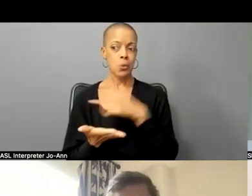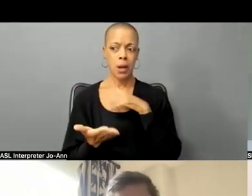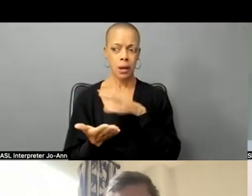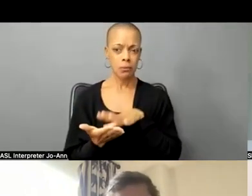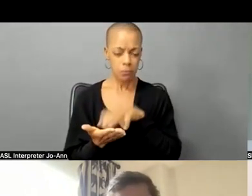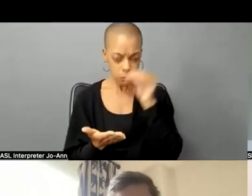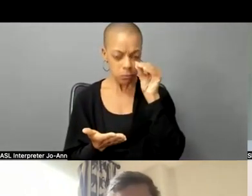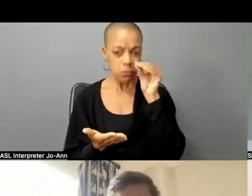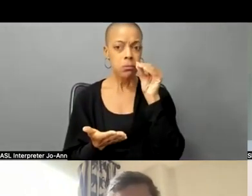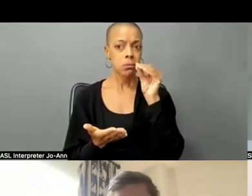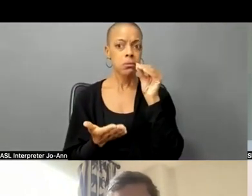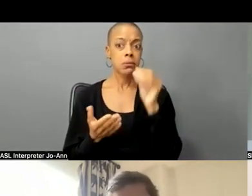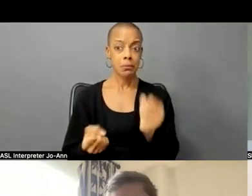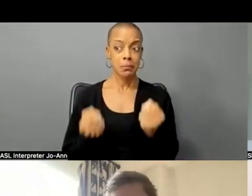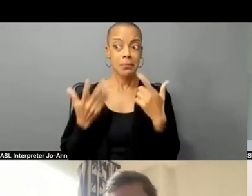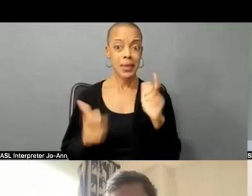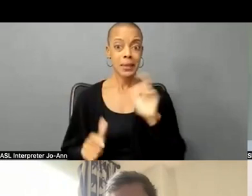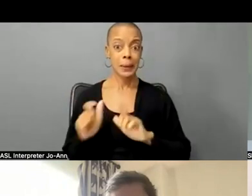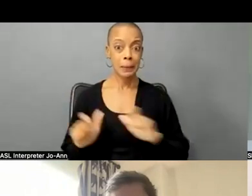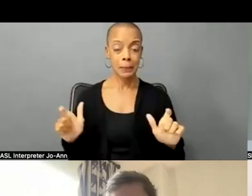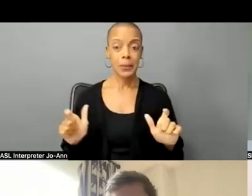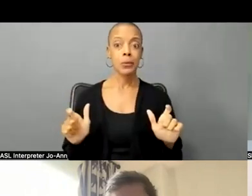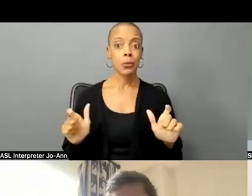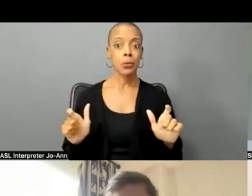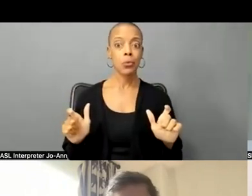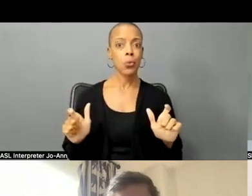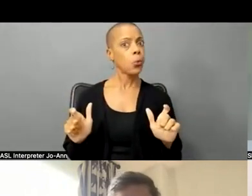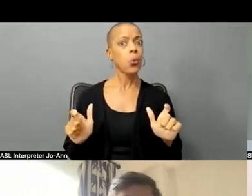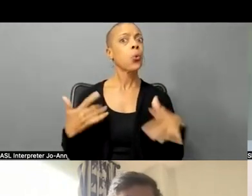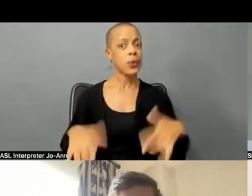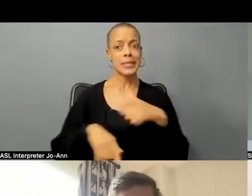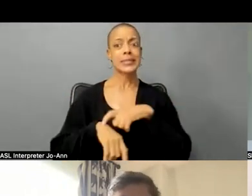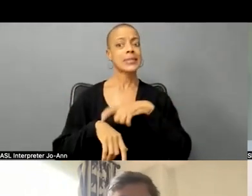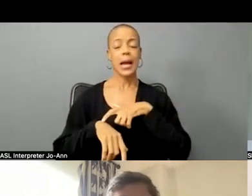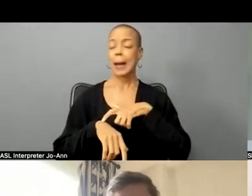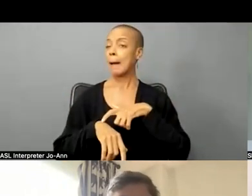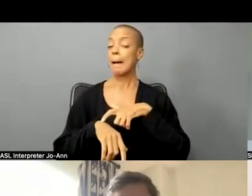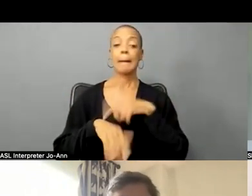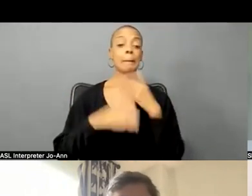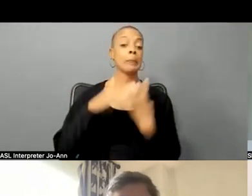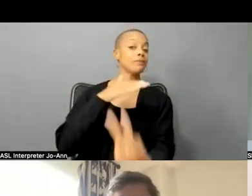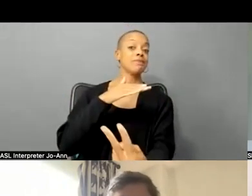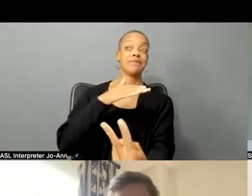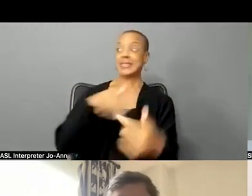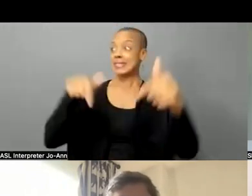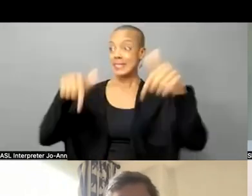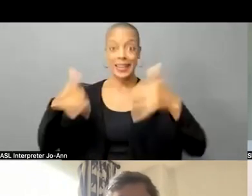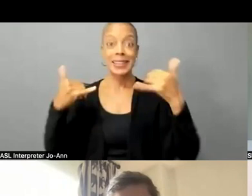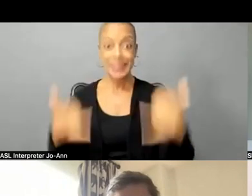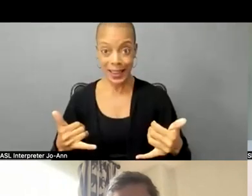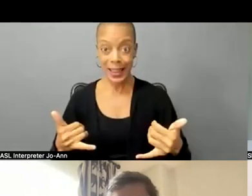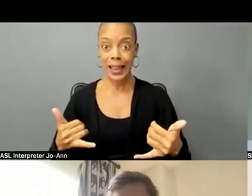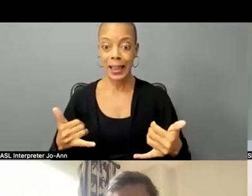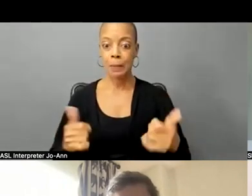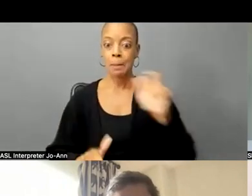lot of us, this is times of prophecy, right? We're told this is the moment where people from across the